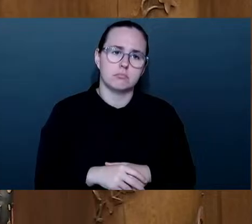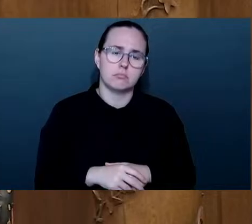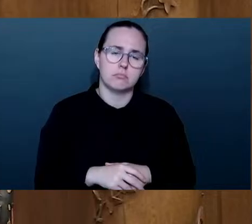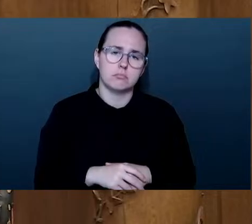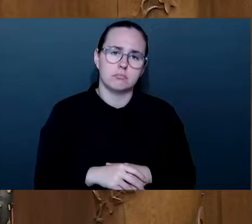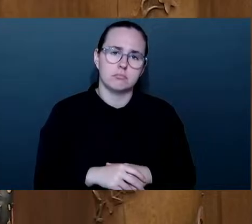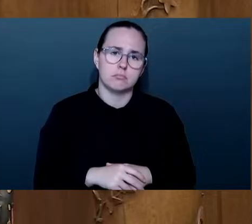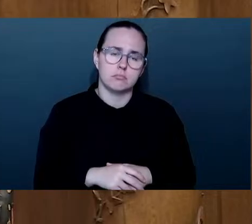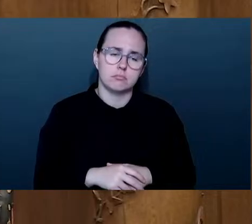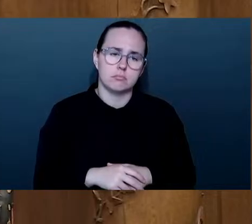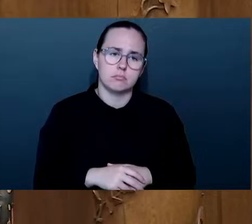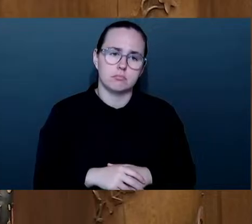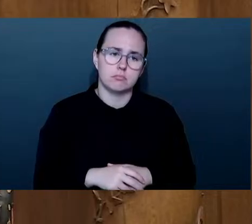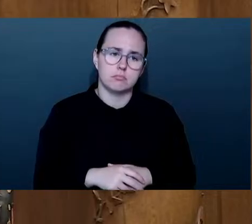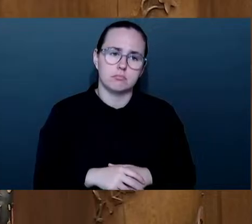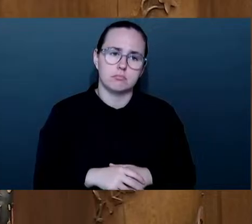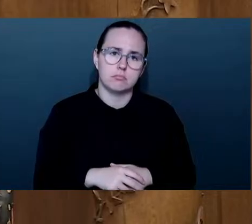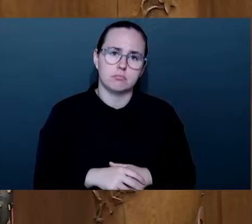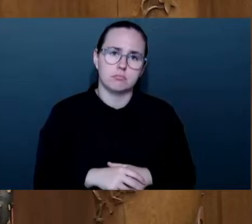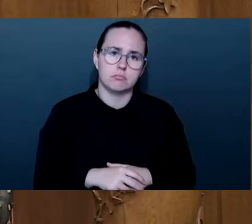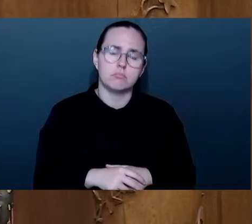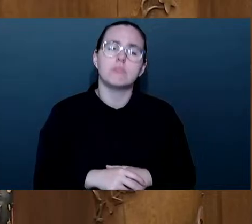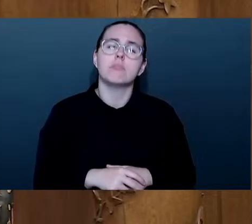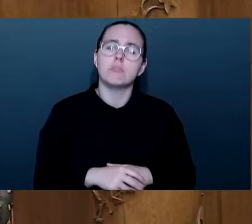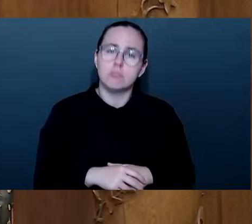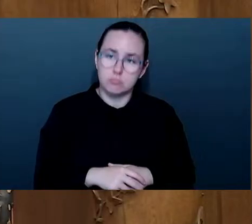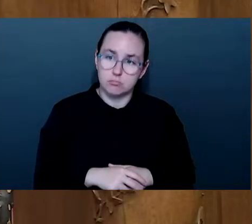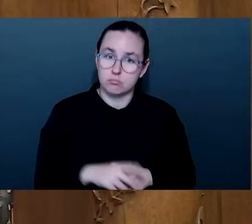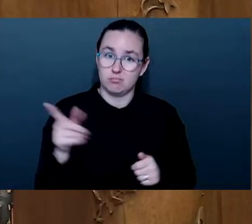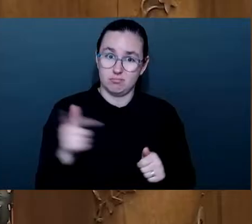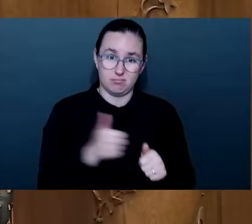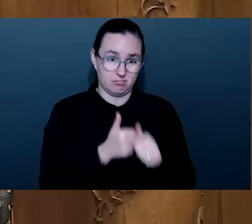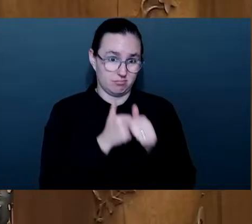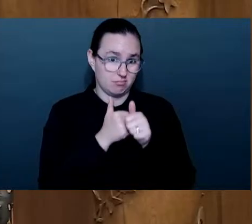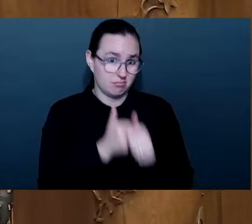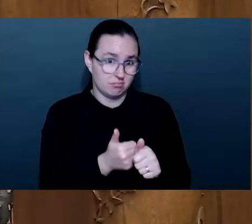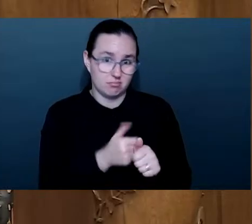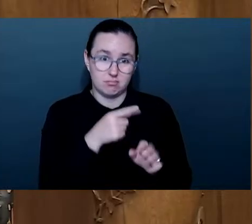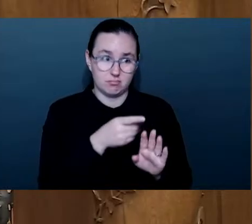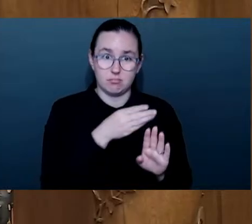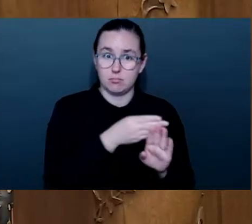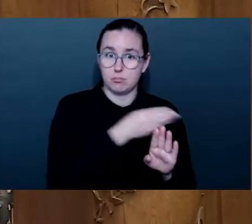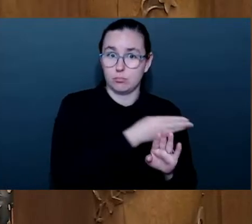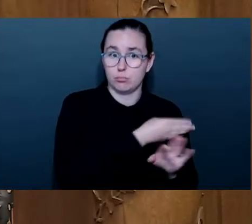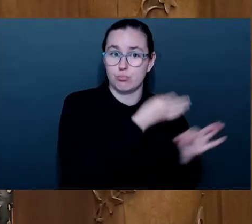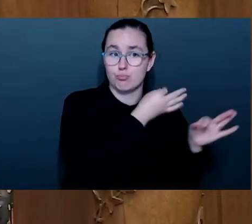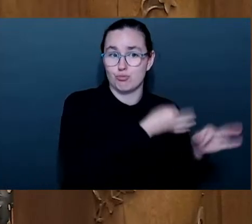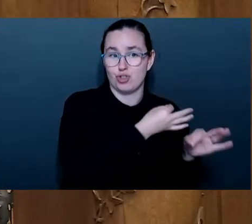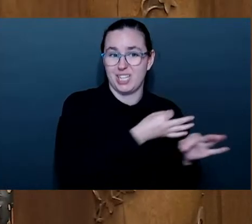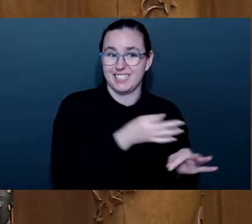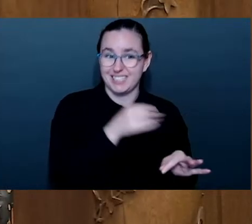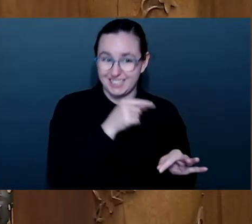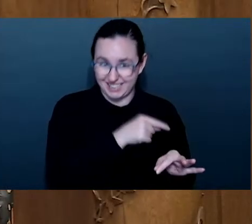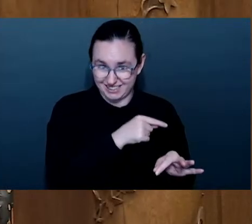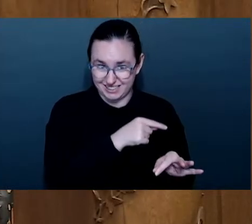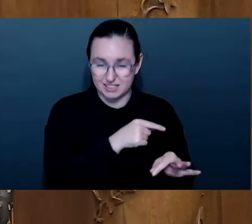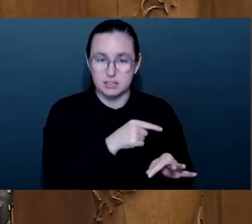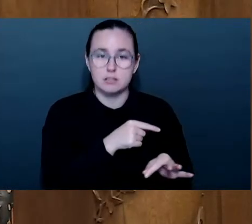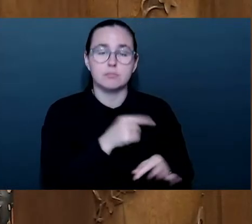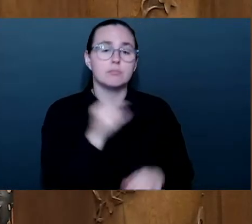the precedents assigned to private members. If any member wishes to seek direction from the